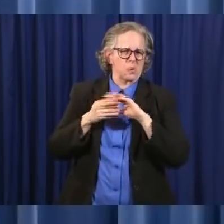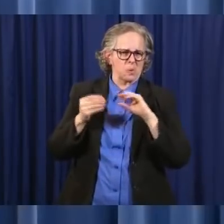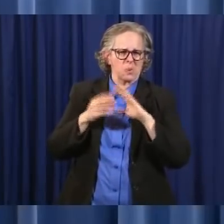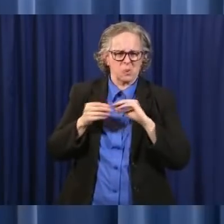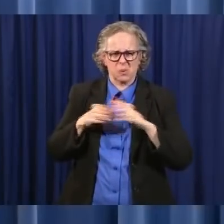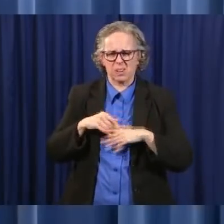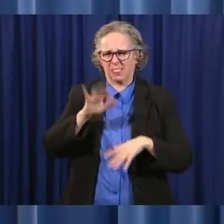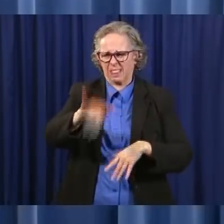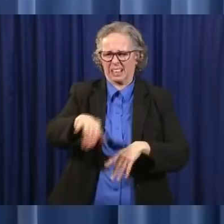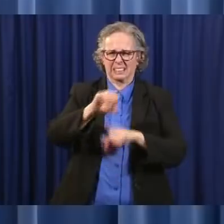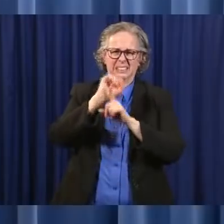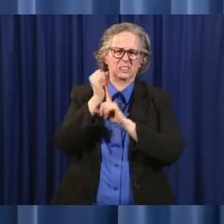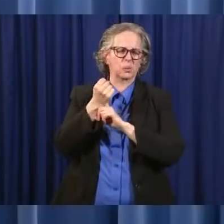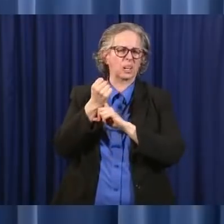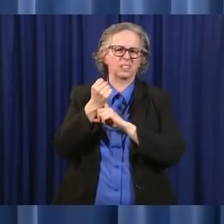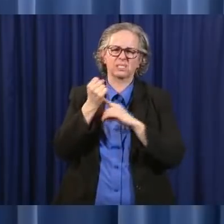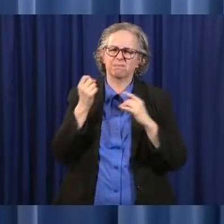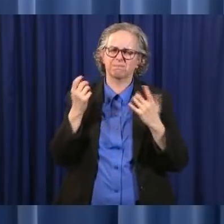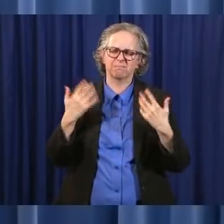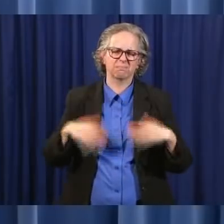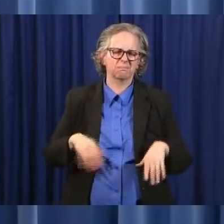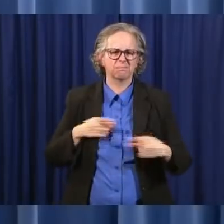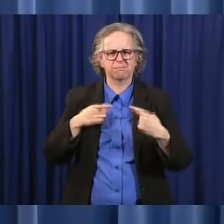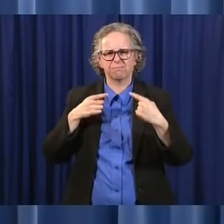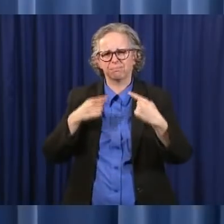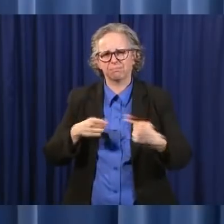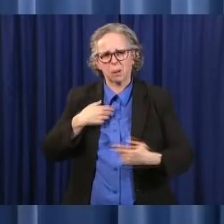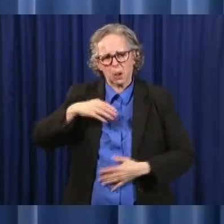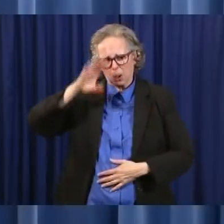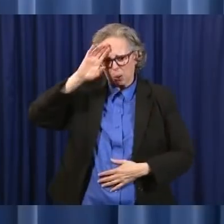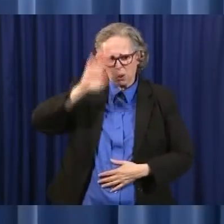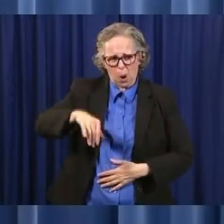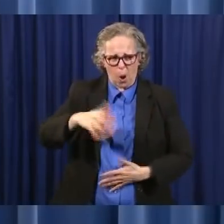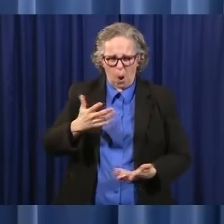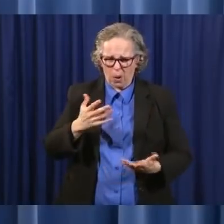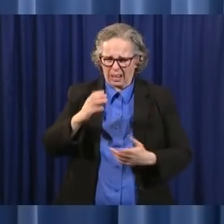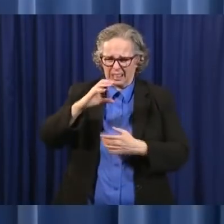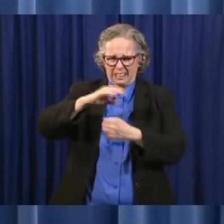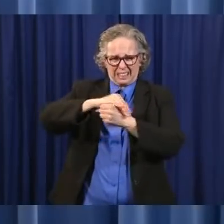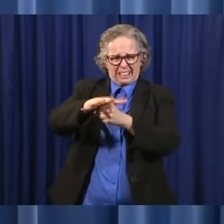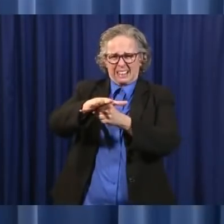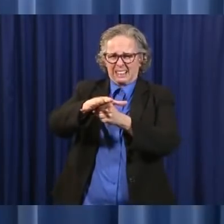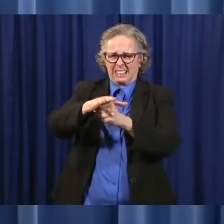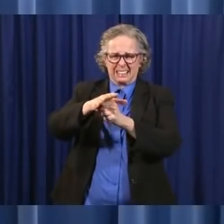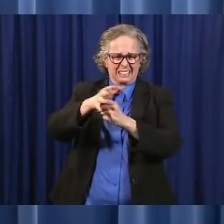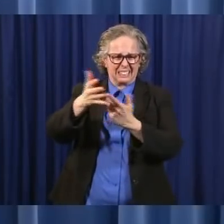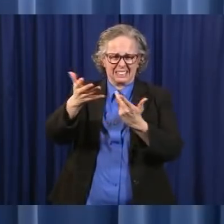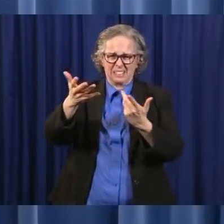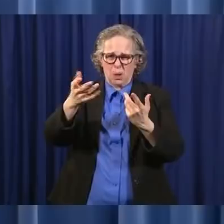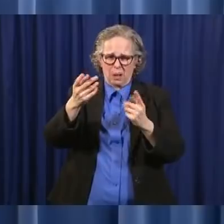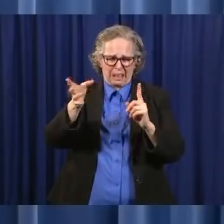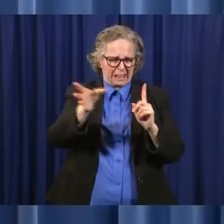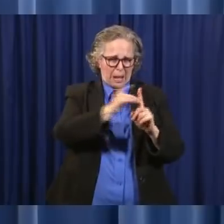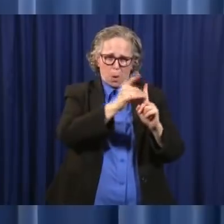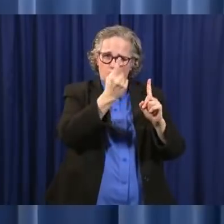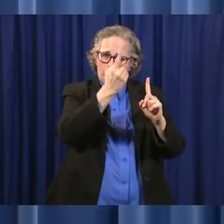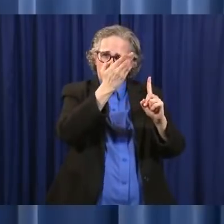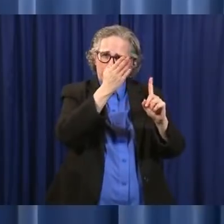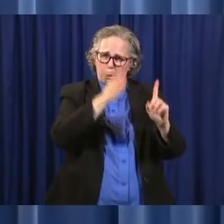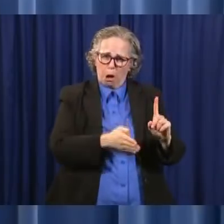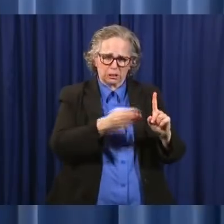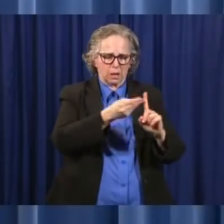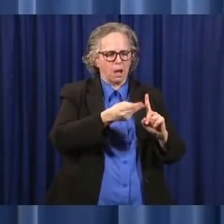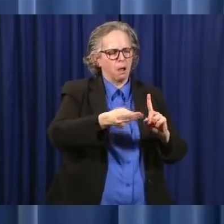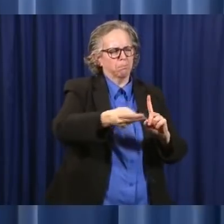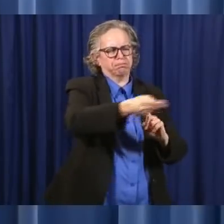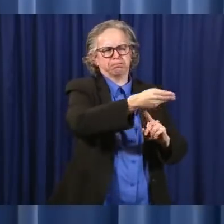that we know that once COVID-19 gets inside a nursing home, we know how dangerous that is. And